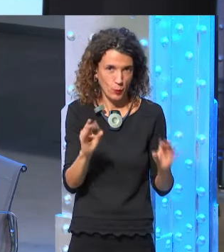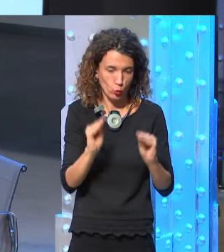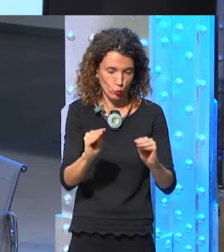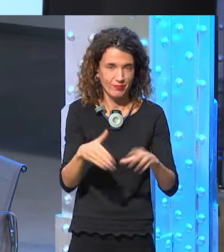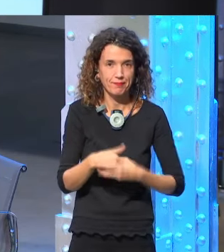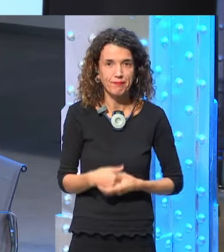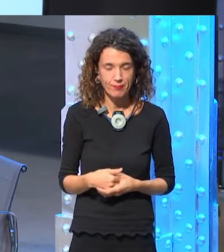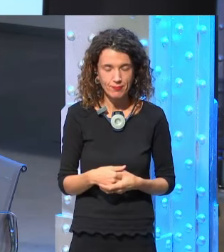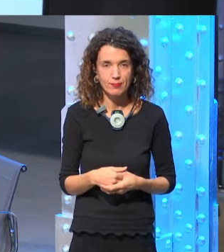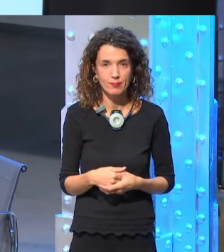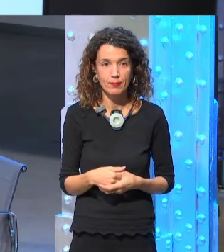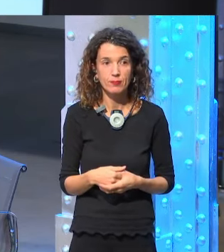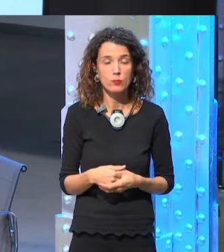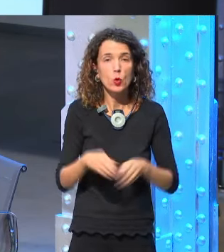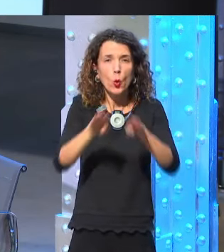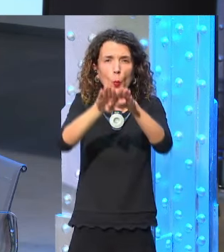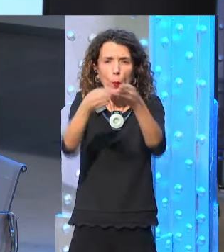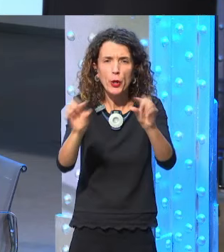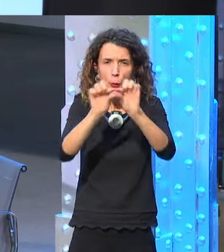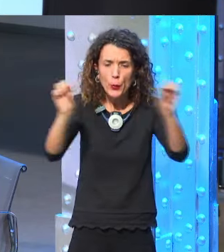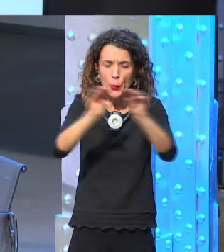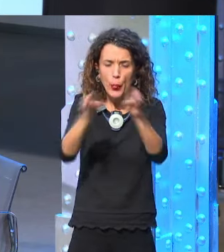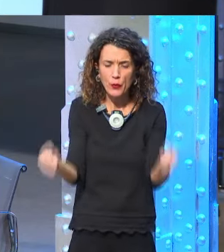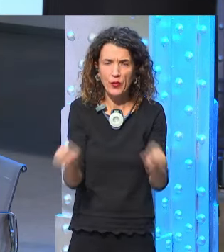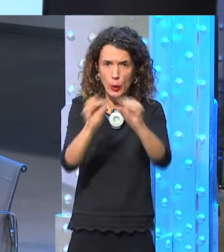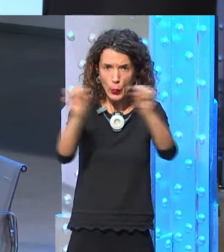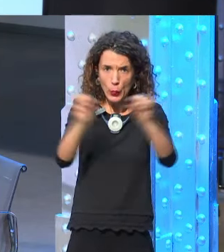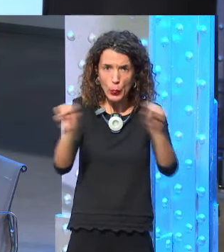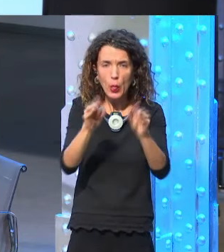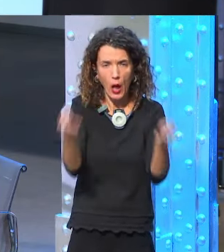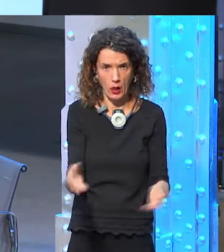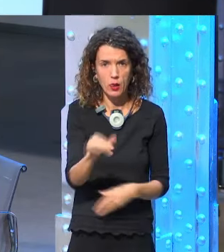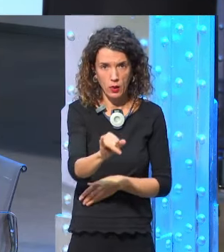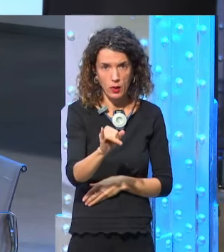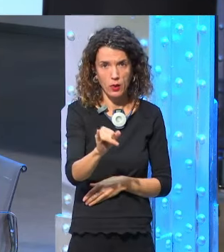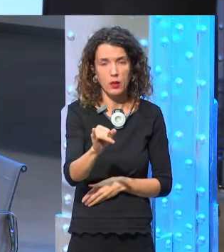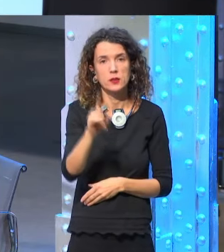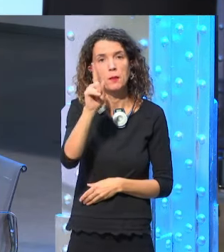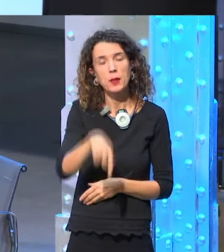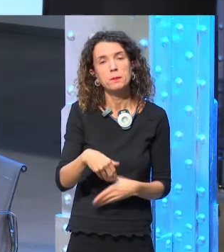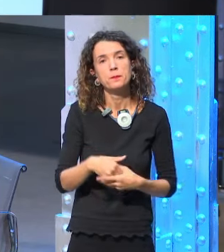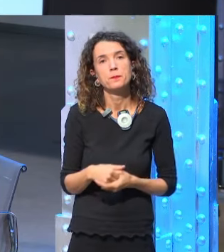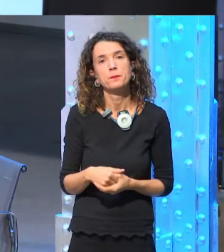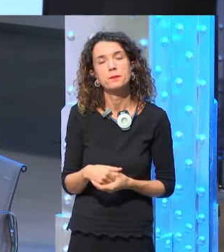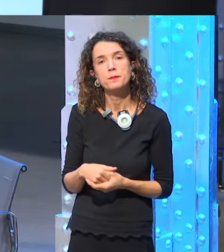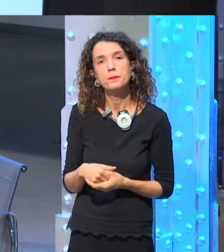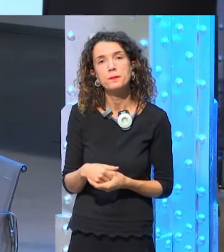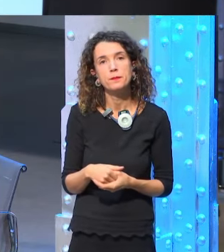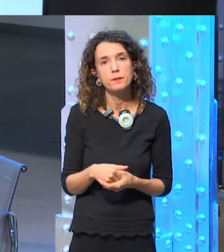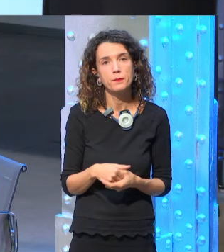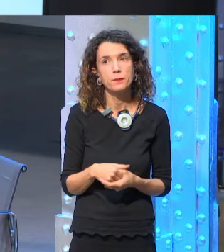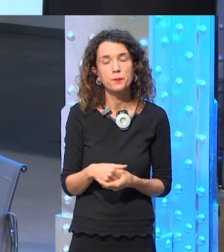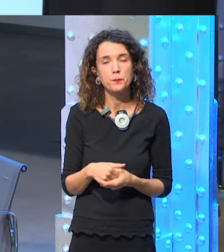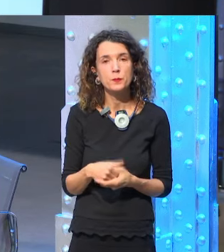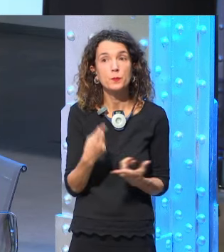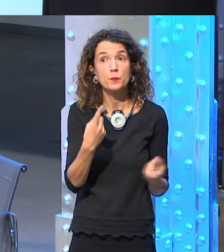razor-sharp edges, which kind of are an indication that there is something